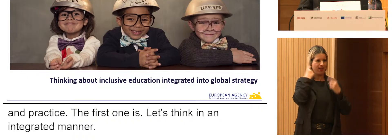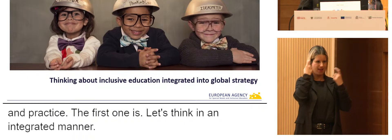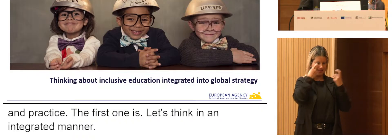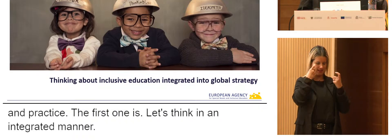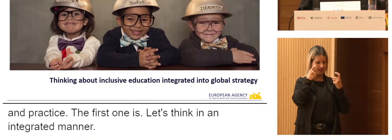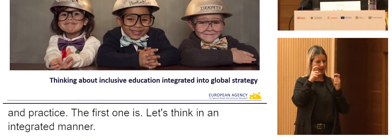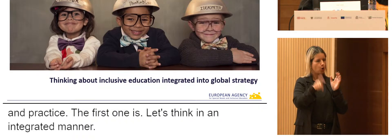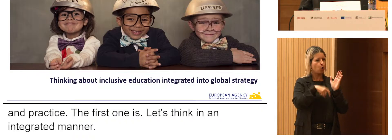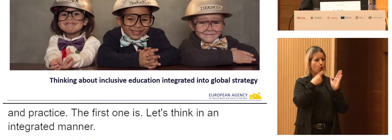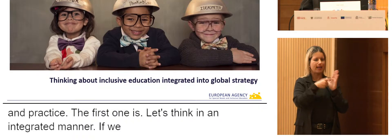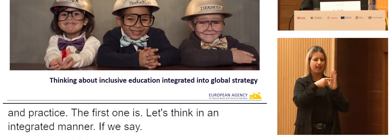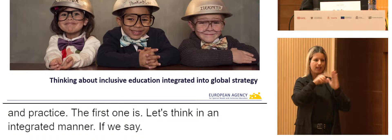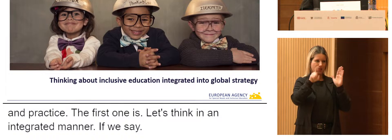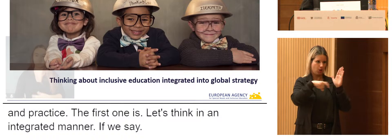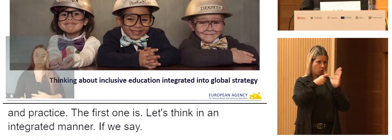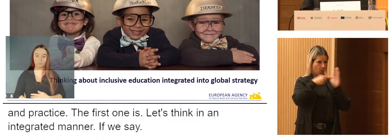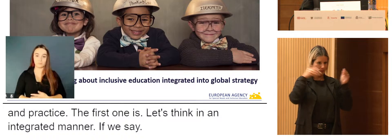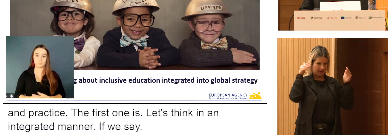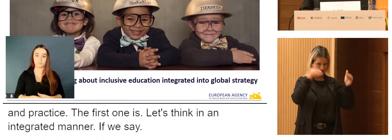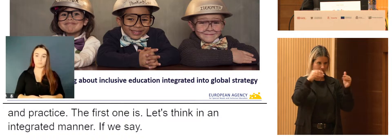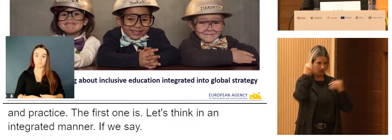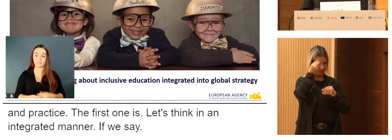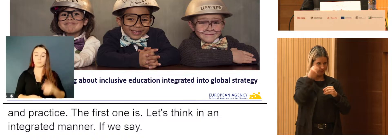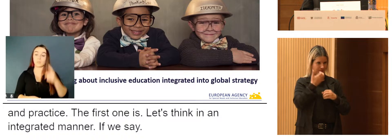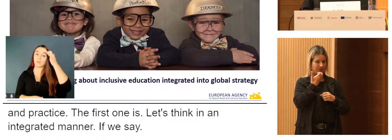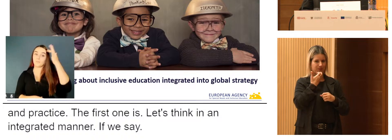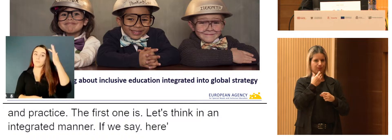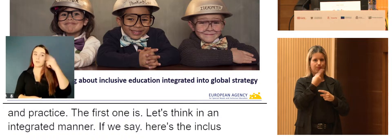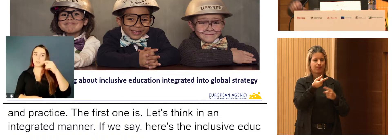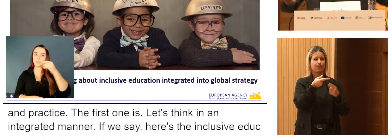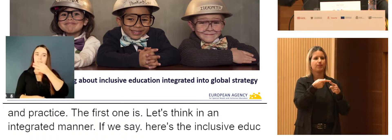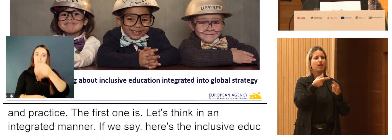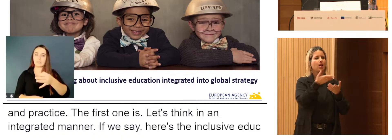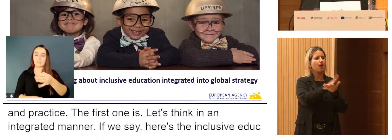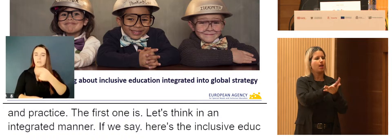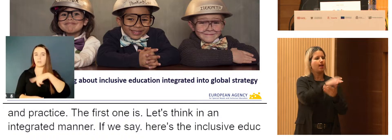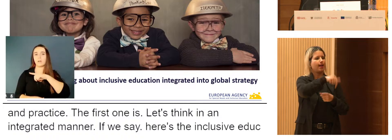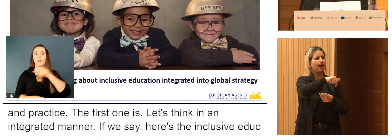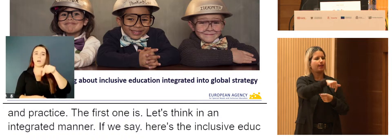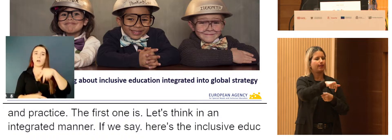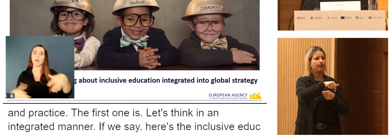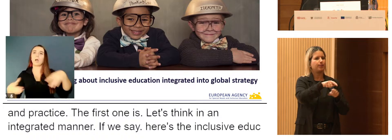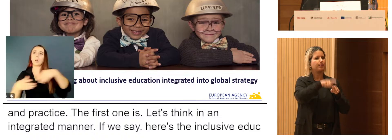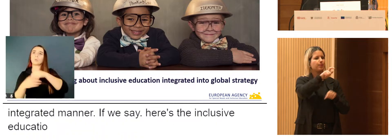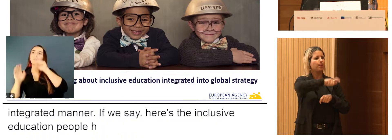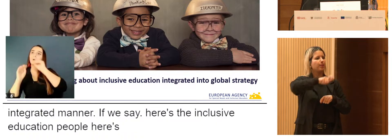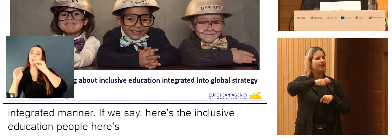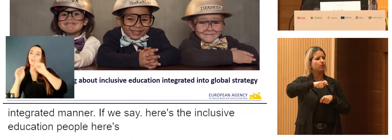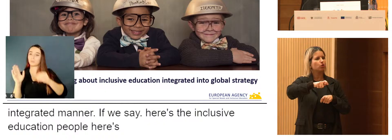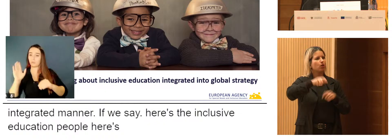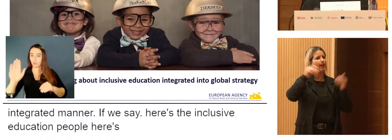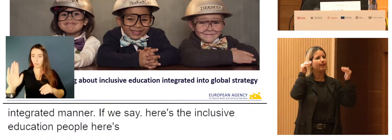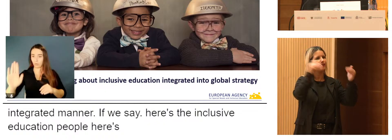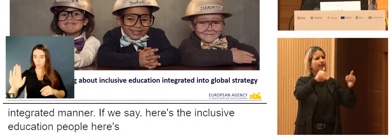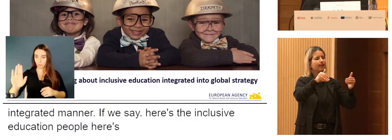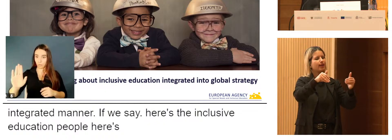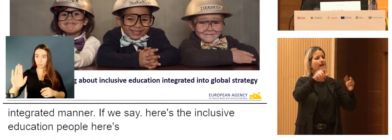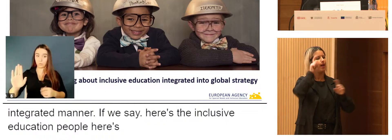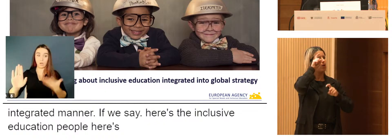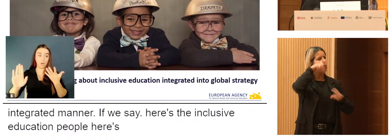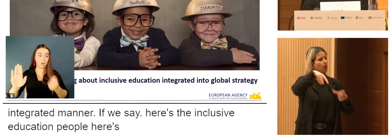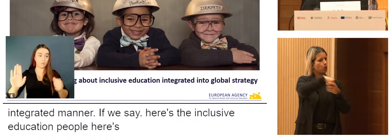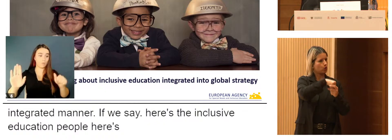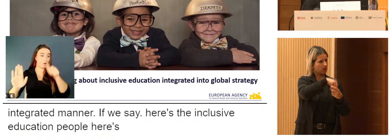say, here's the inclusive education people, here's the other